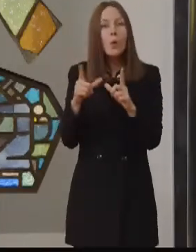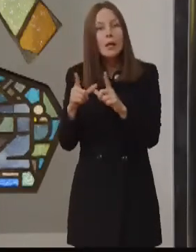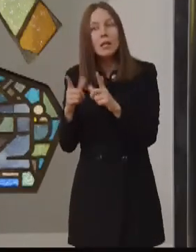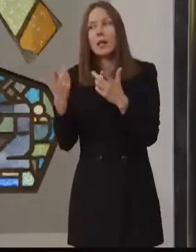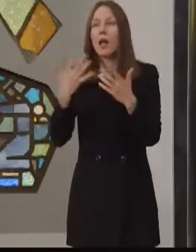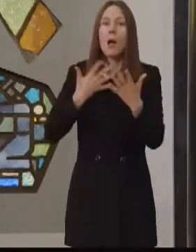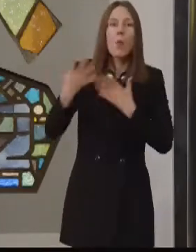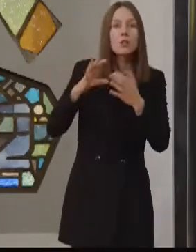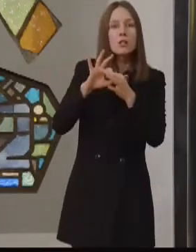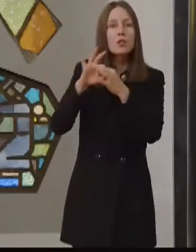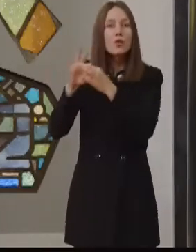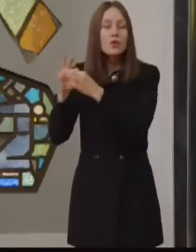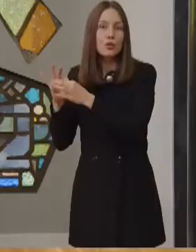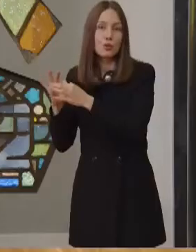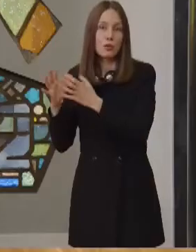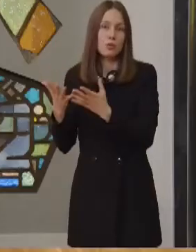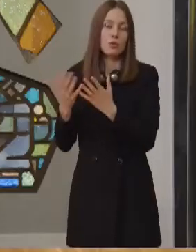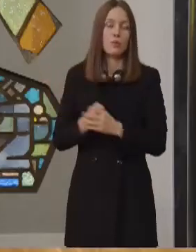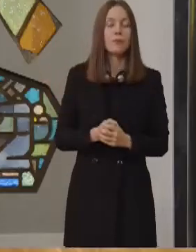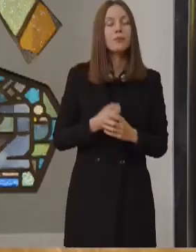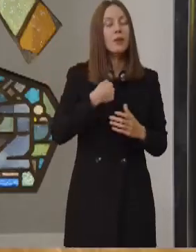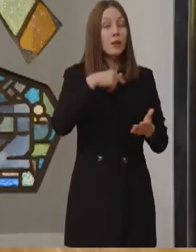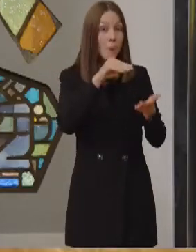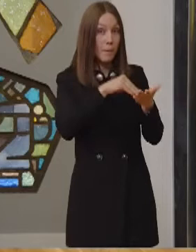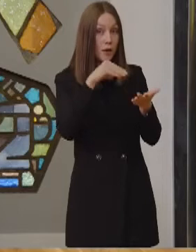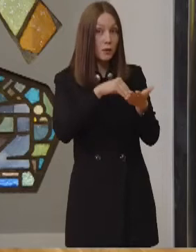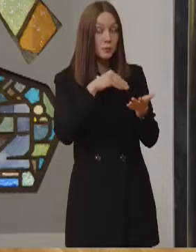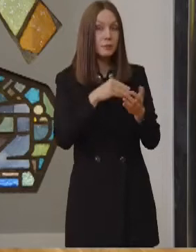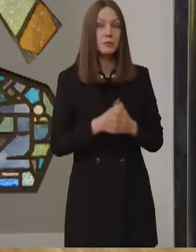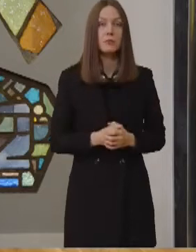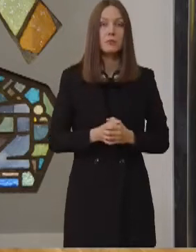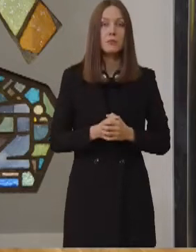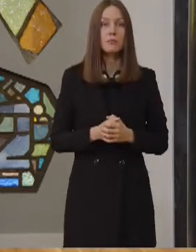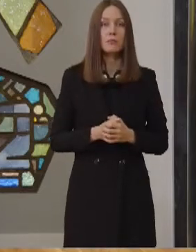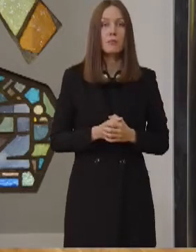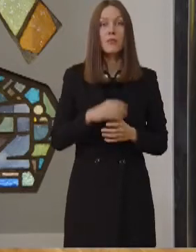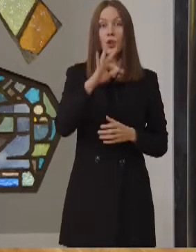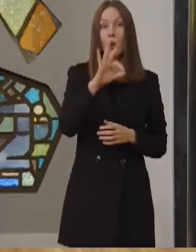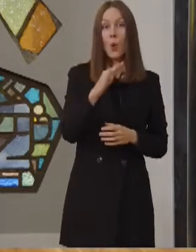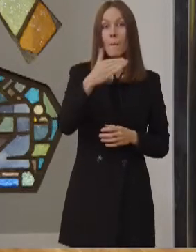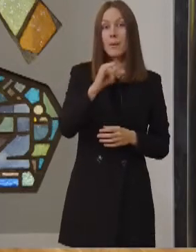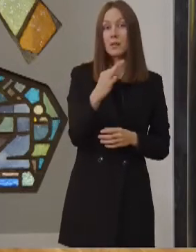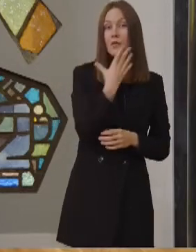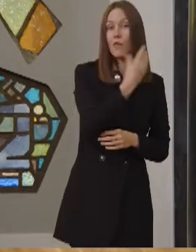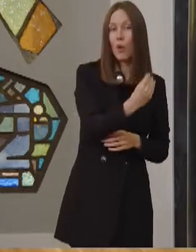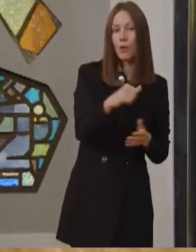law regulates the relationship between two people living together, a couple living together.